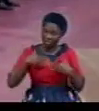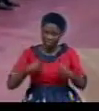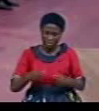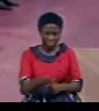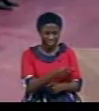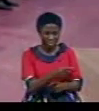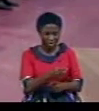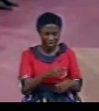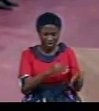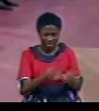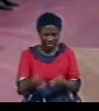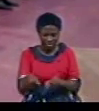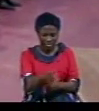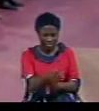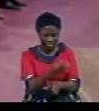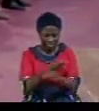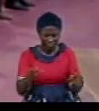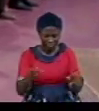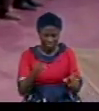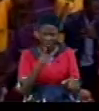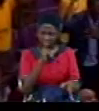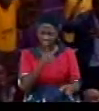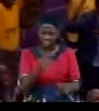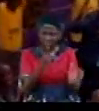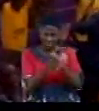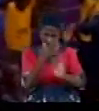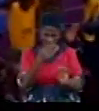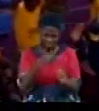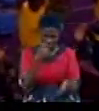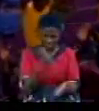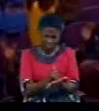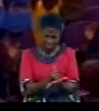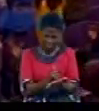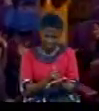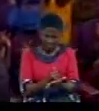indeed in Jesus name